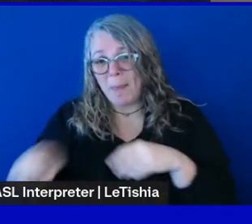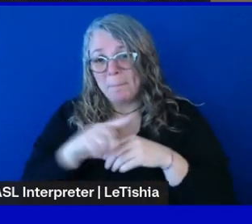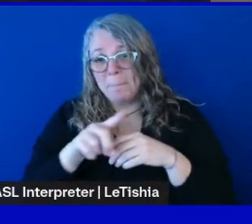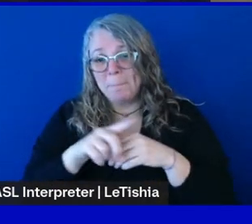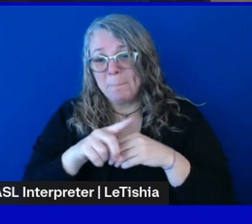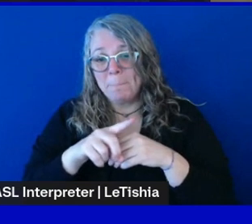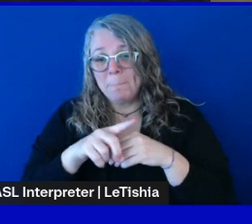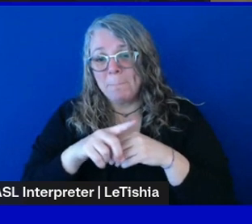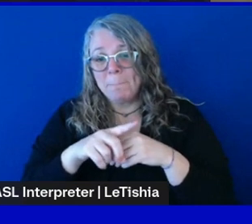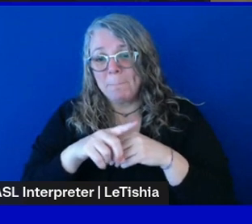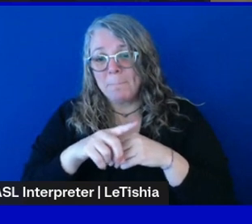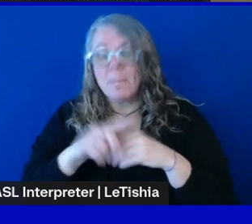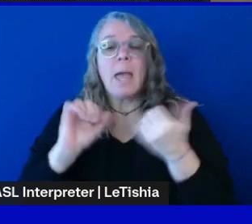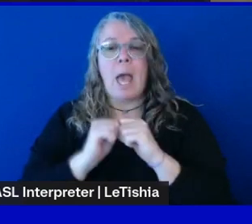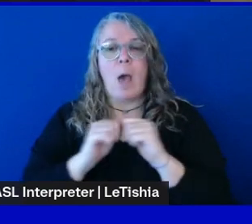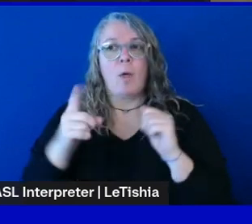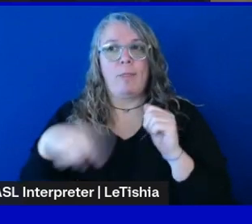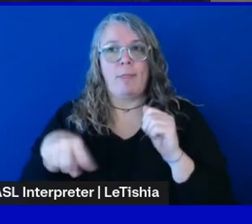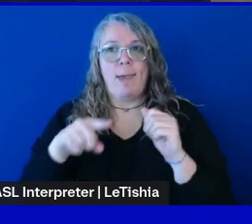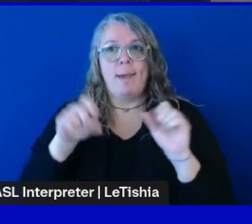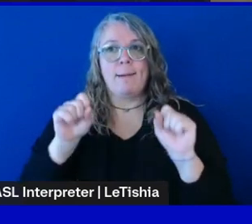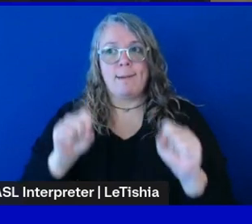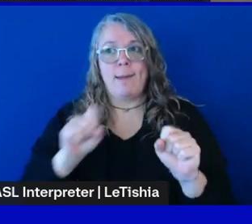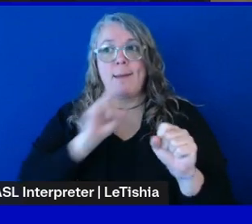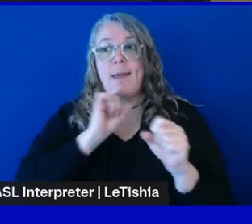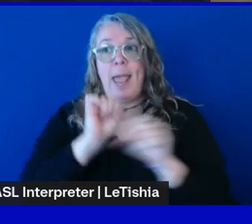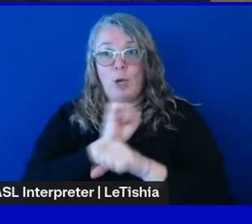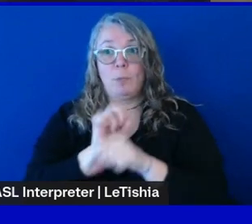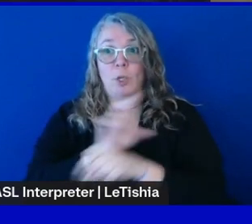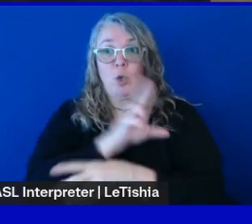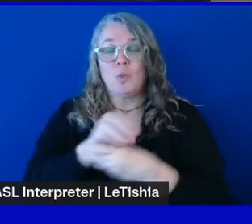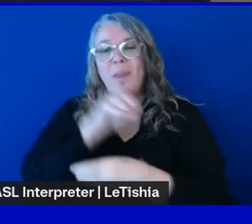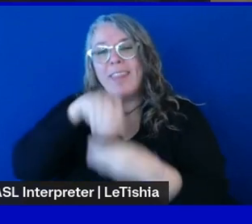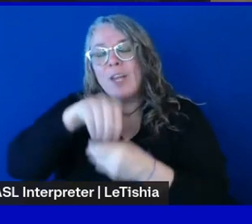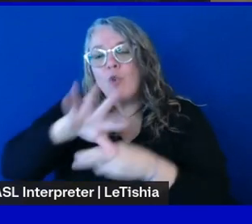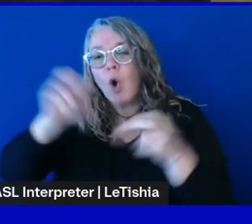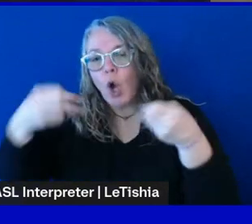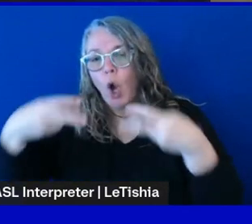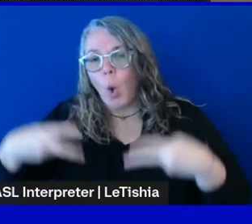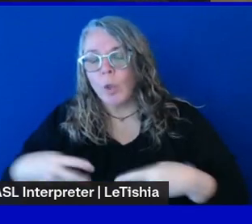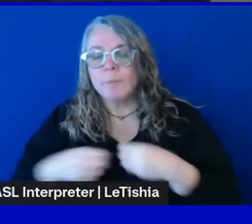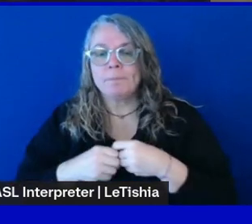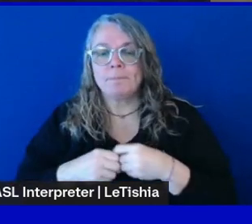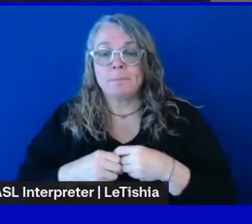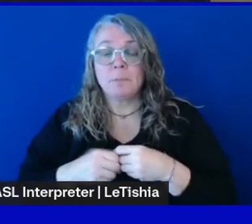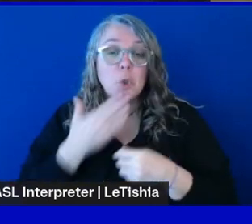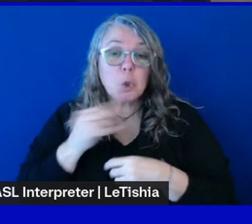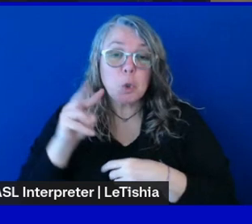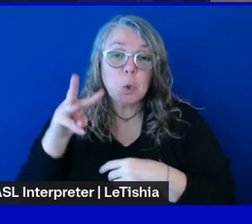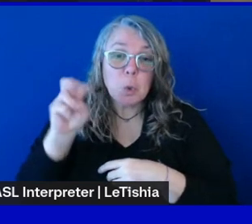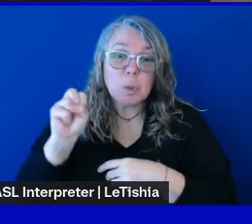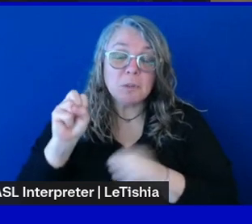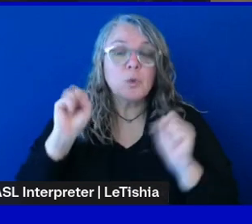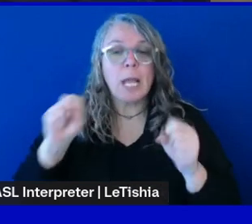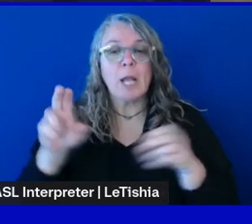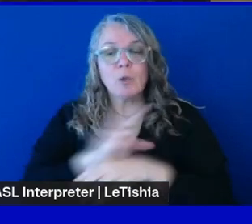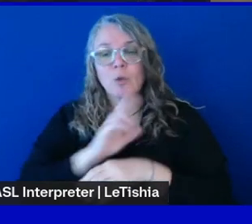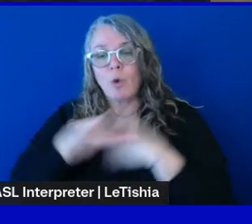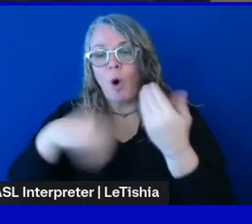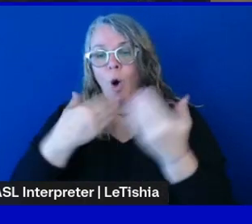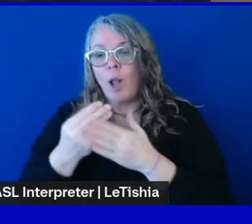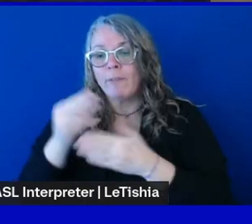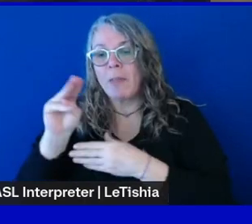how they can be actually utilized in your code. But the good news is you can actually use all the meta arguments